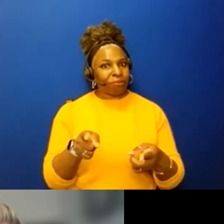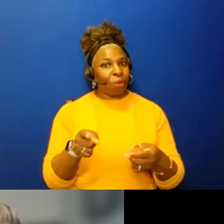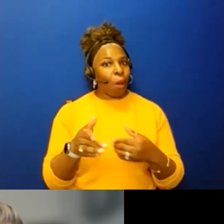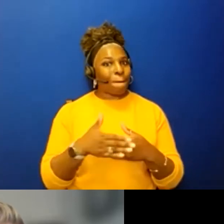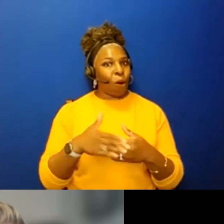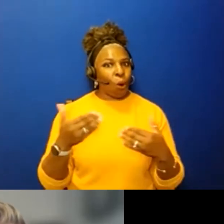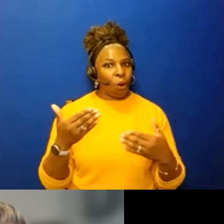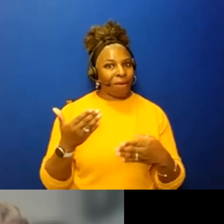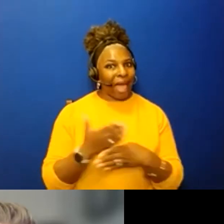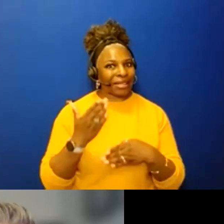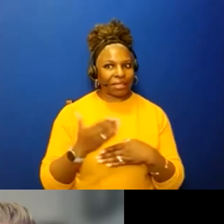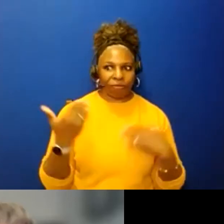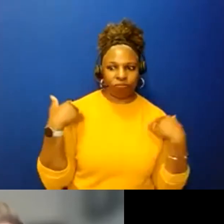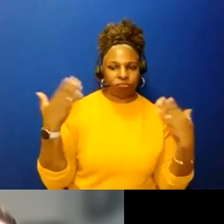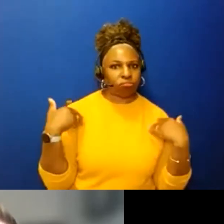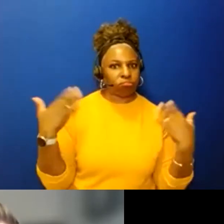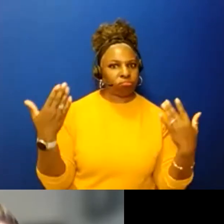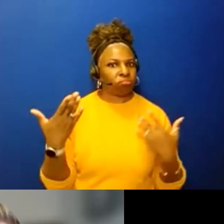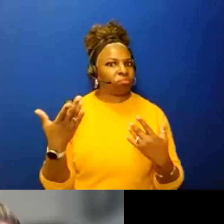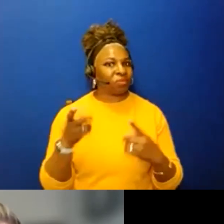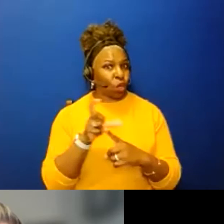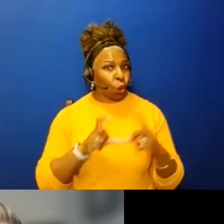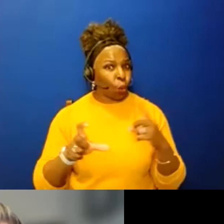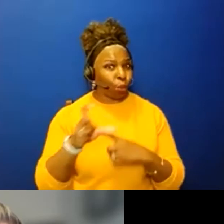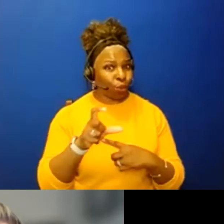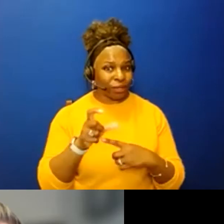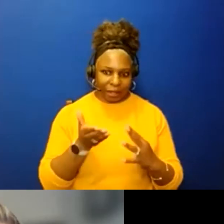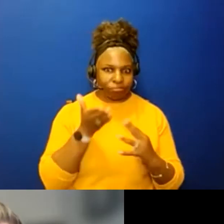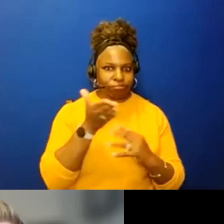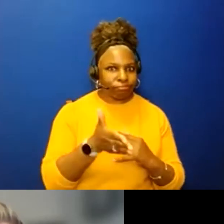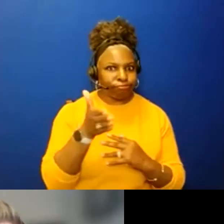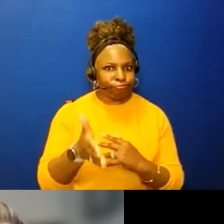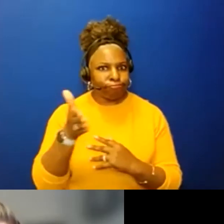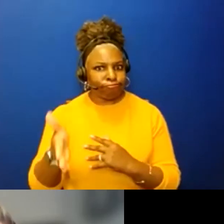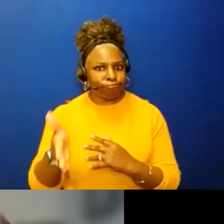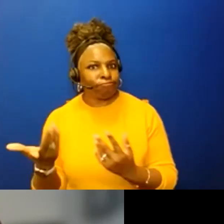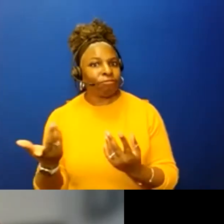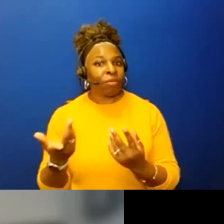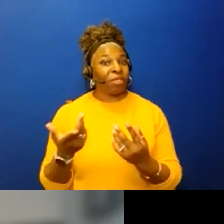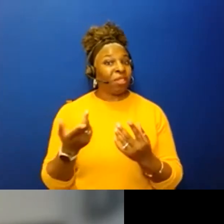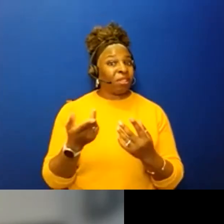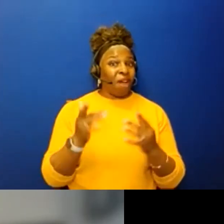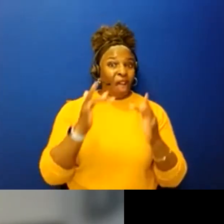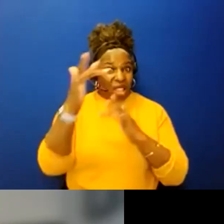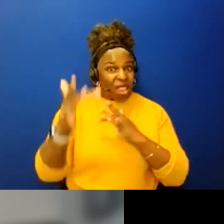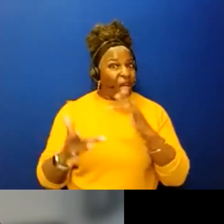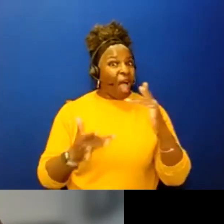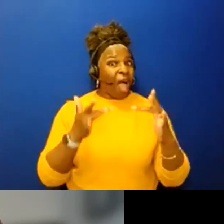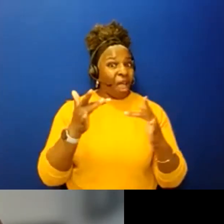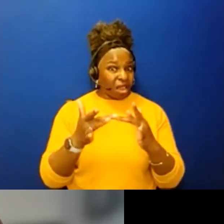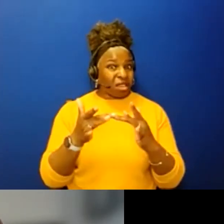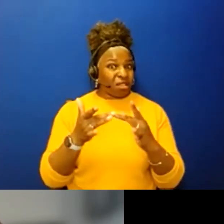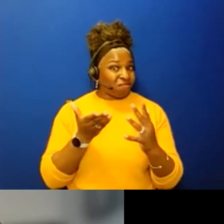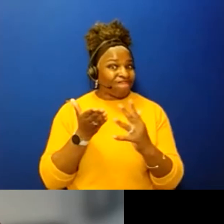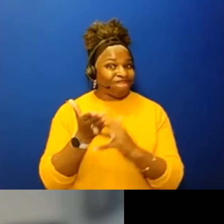community activities and we did our best to move them online as well, which was really popular, especially during the